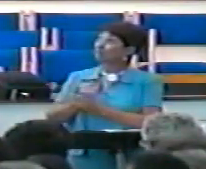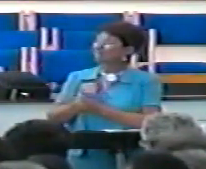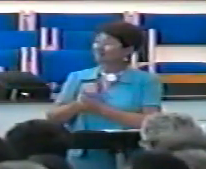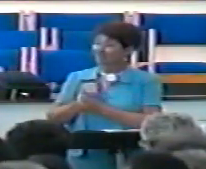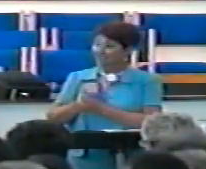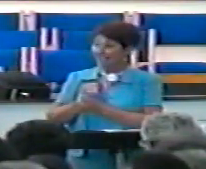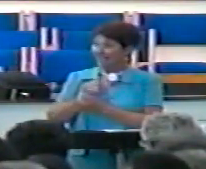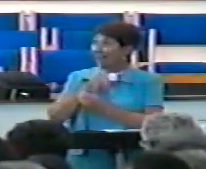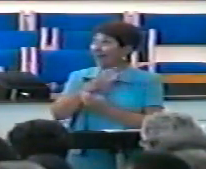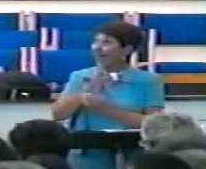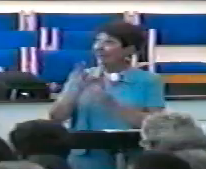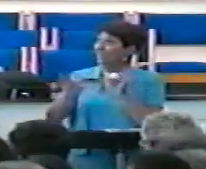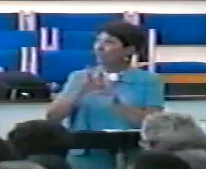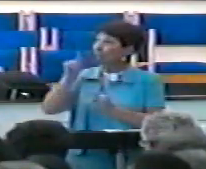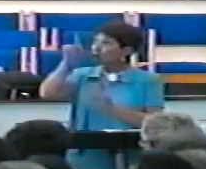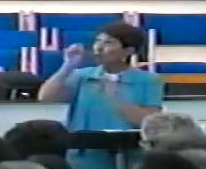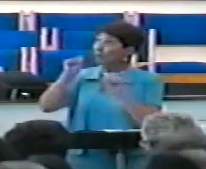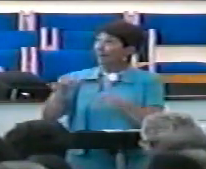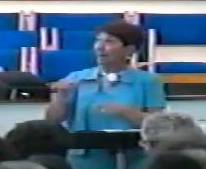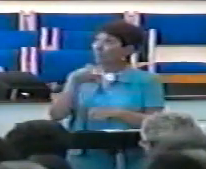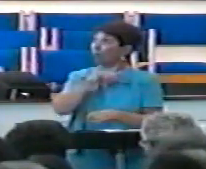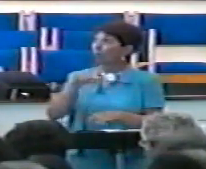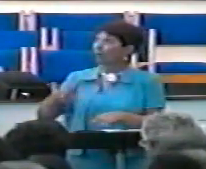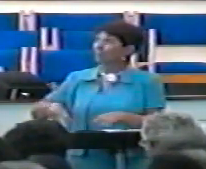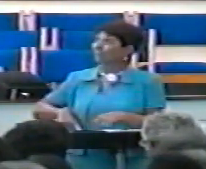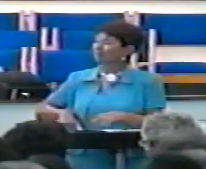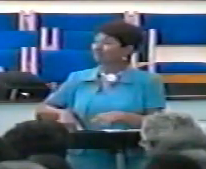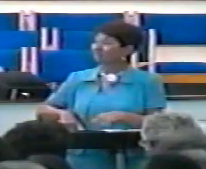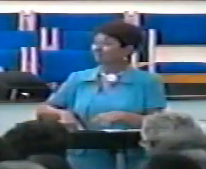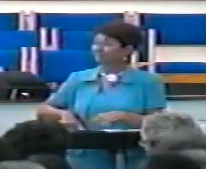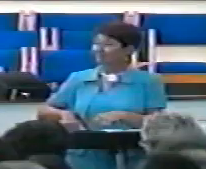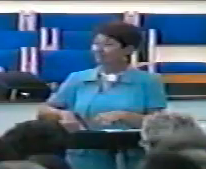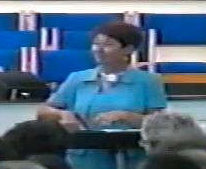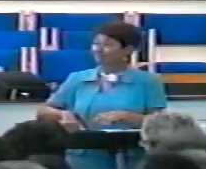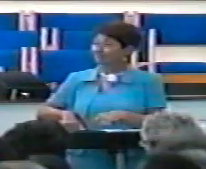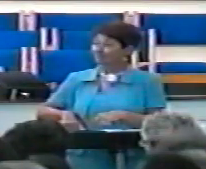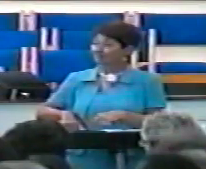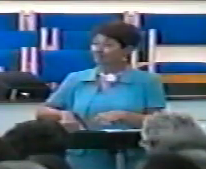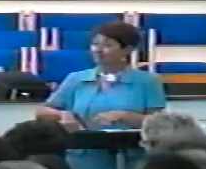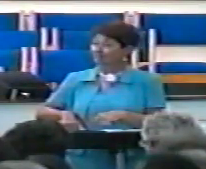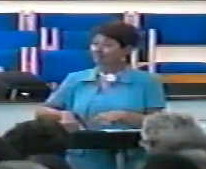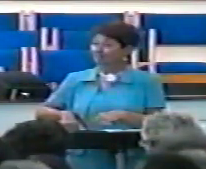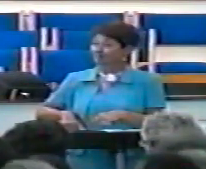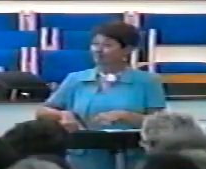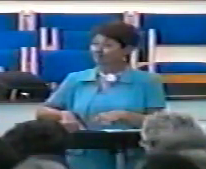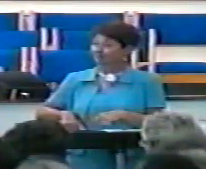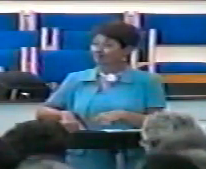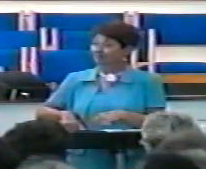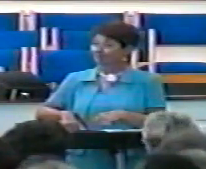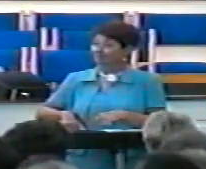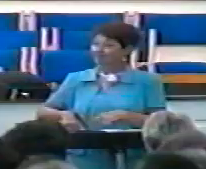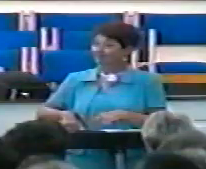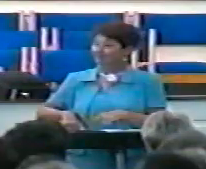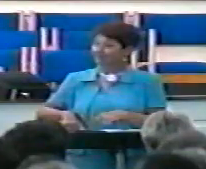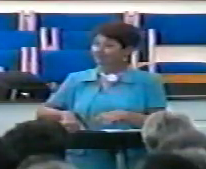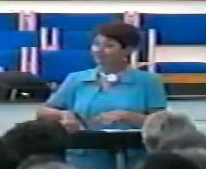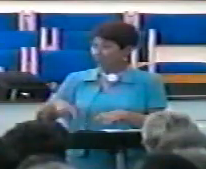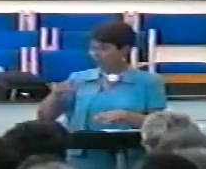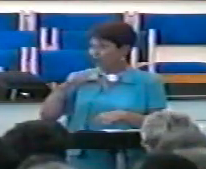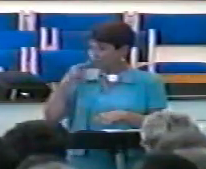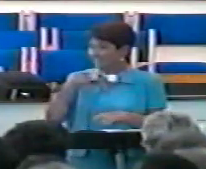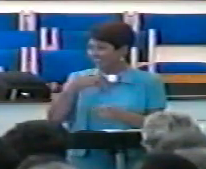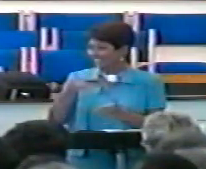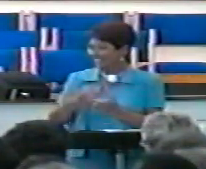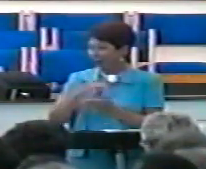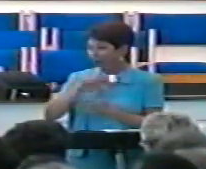And if you can, you've said it all. I don't know, maybe you need to come to